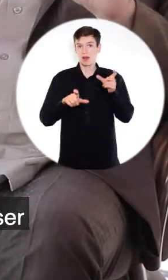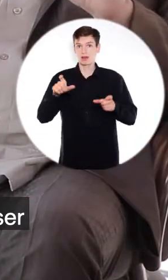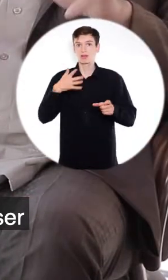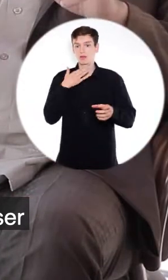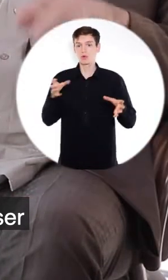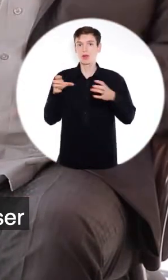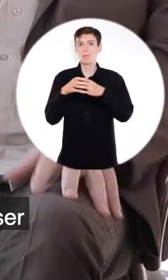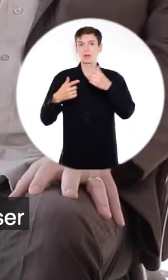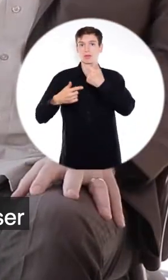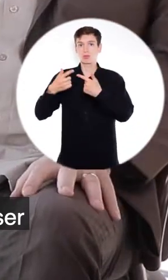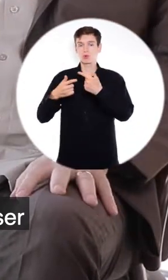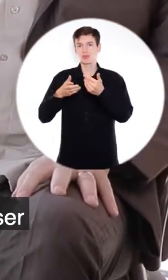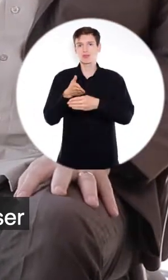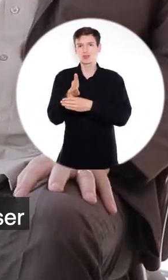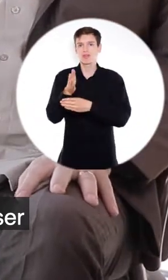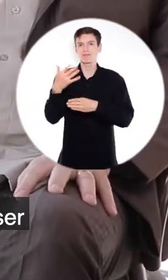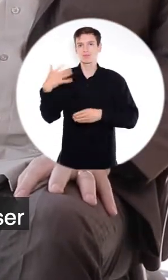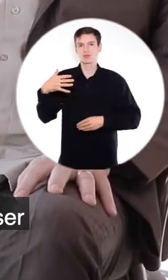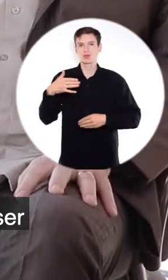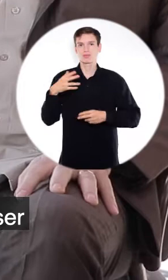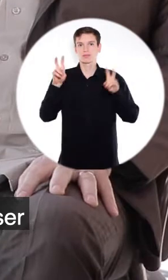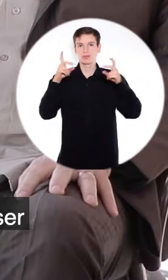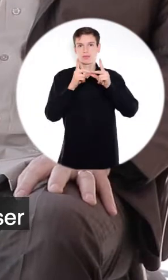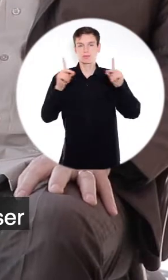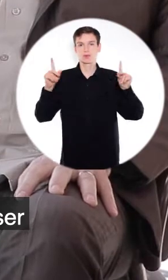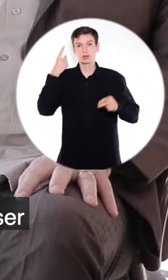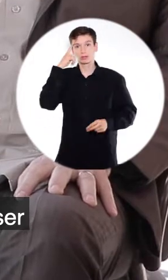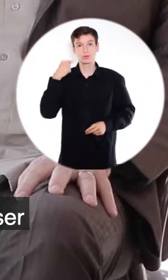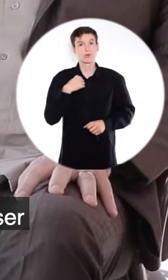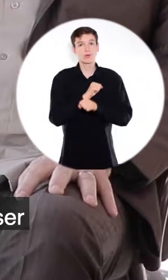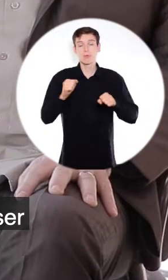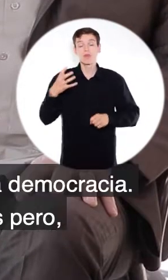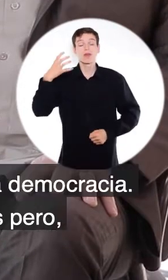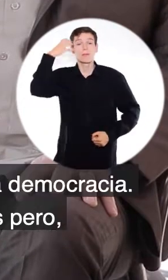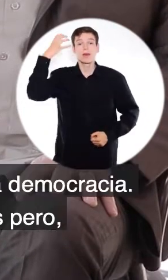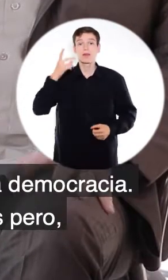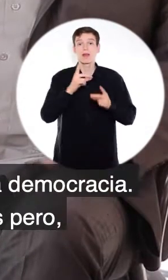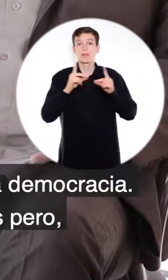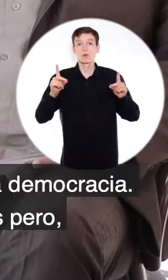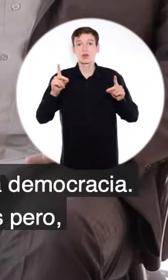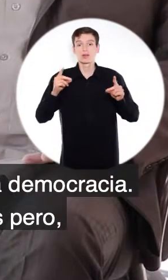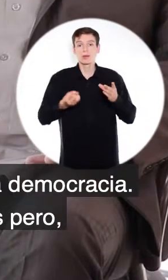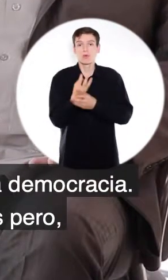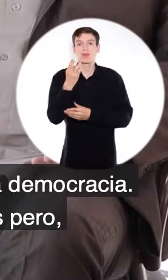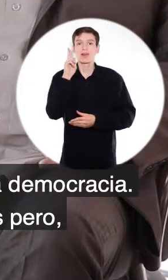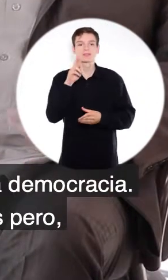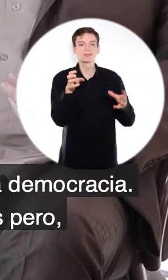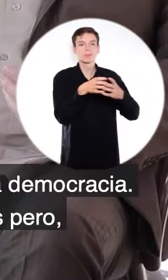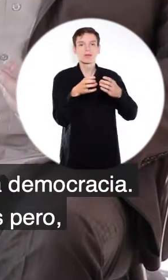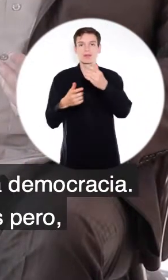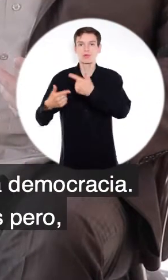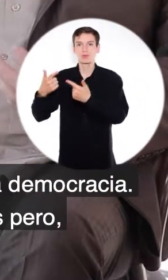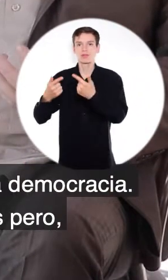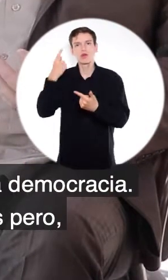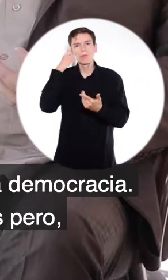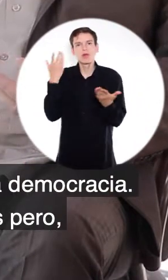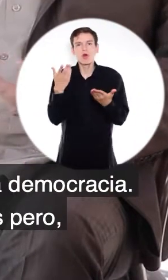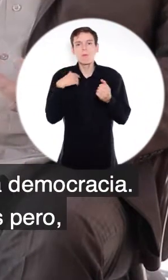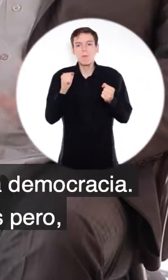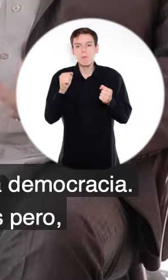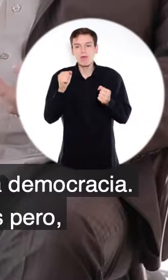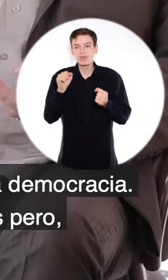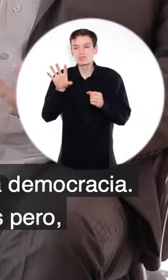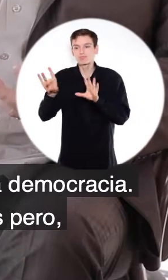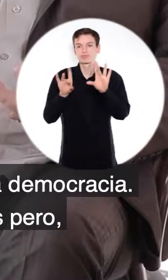people who say that they're independent of the various political forces. So, you know, that's where the people are. Parties are